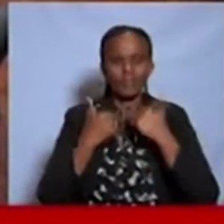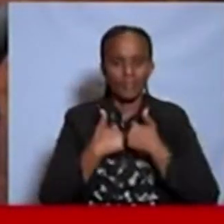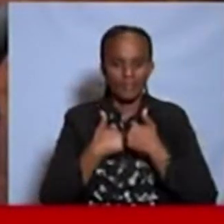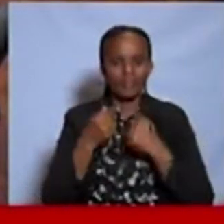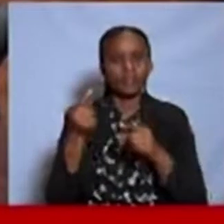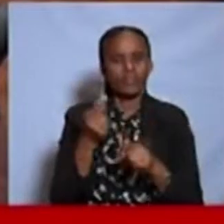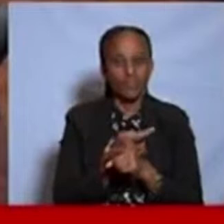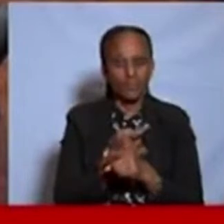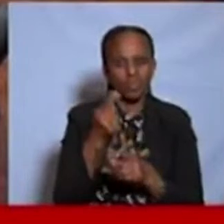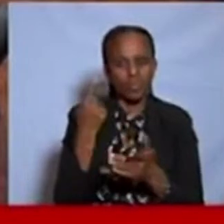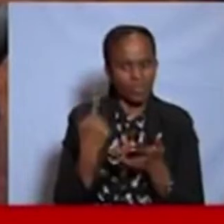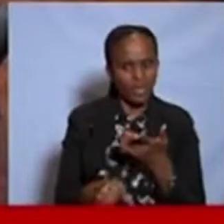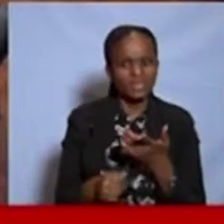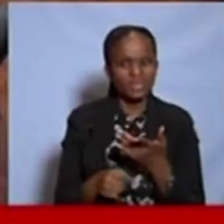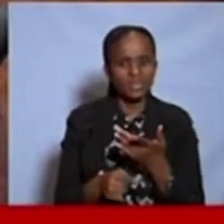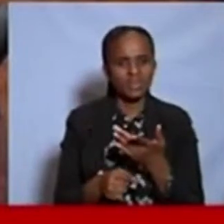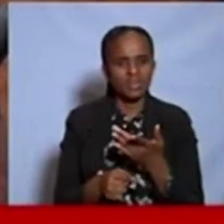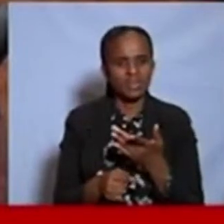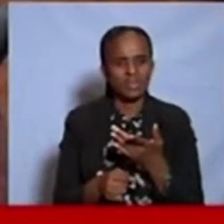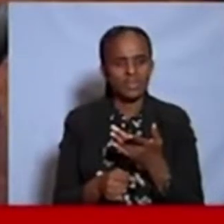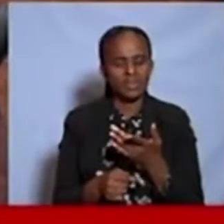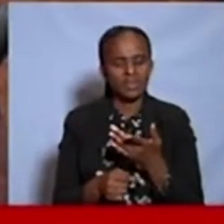from what the